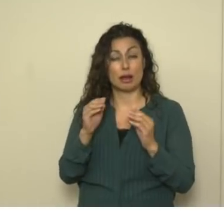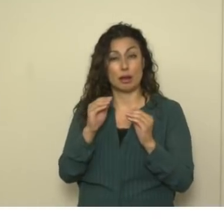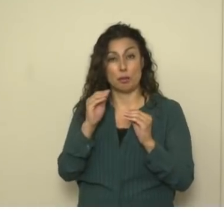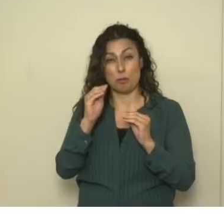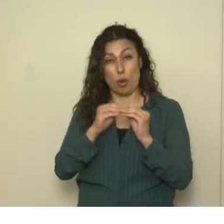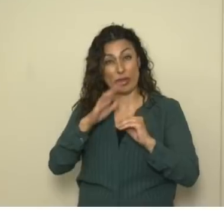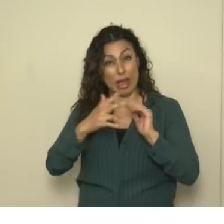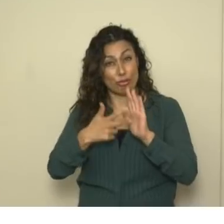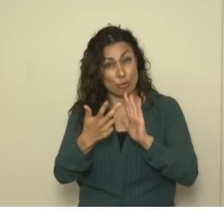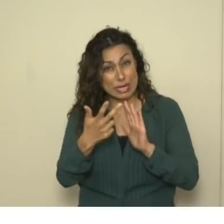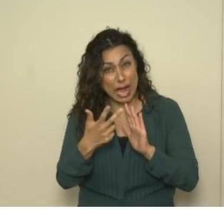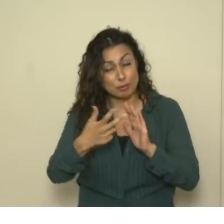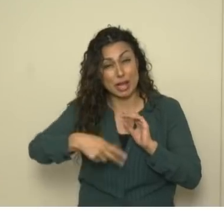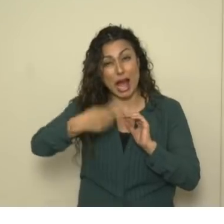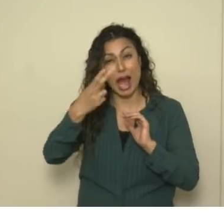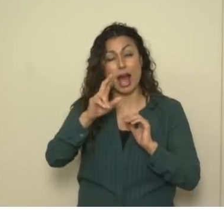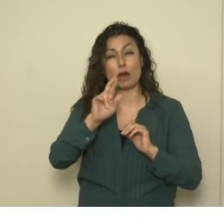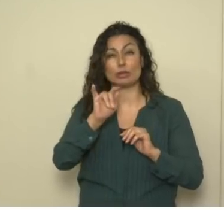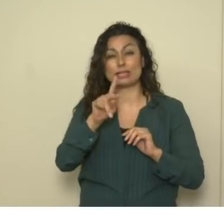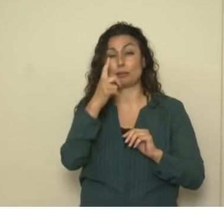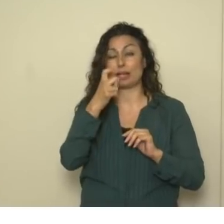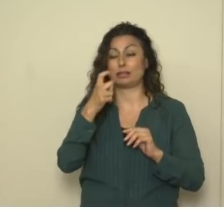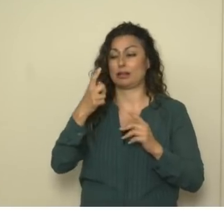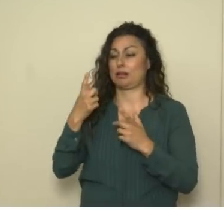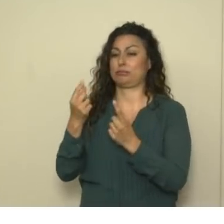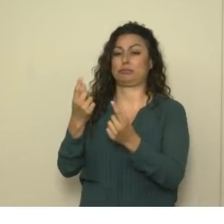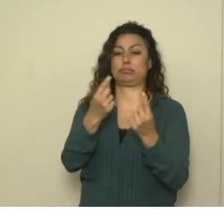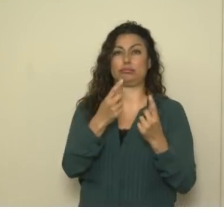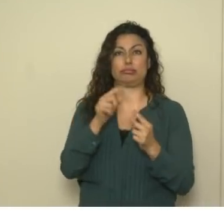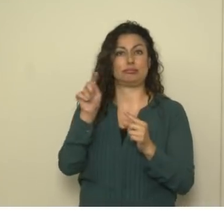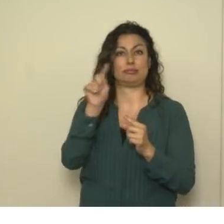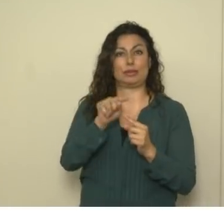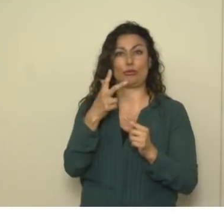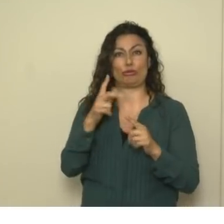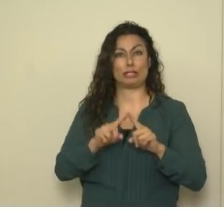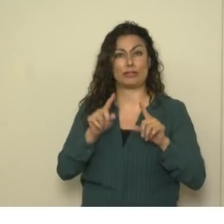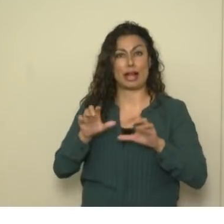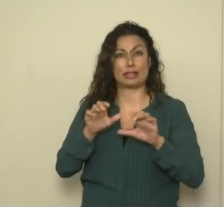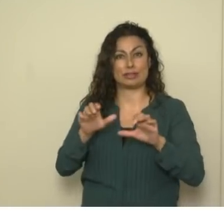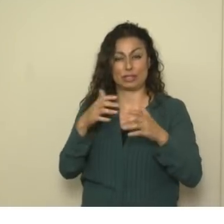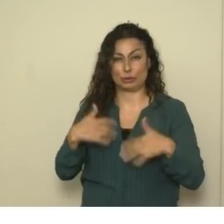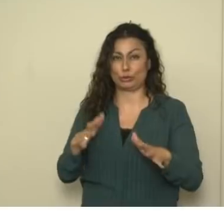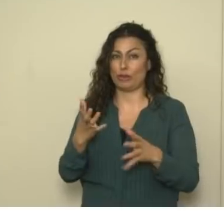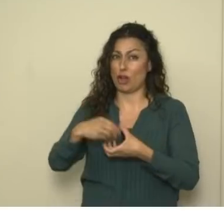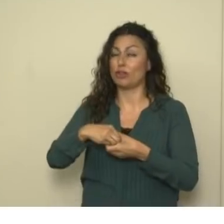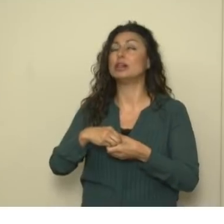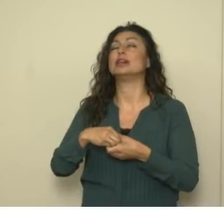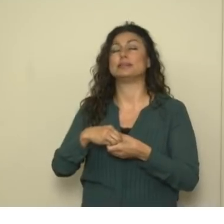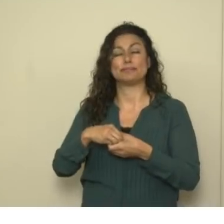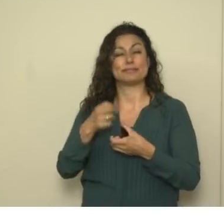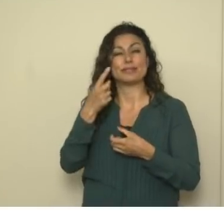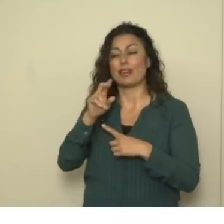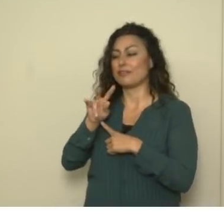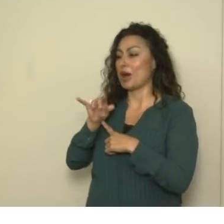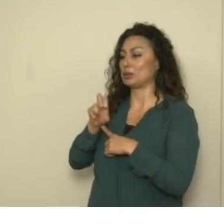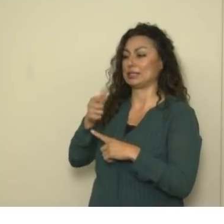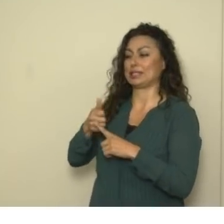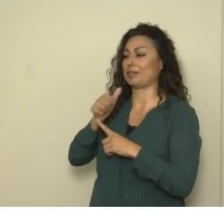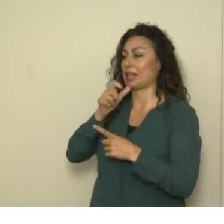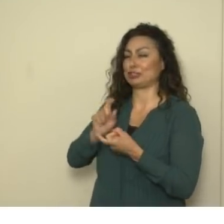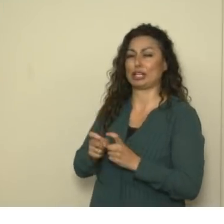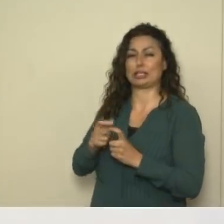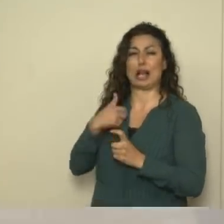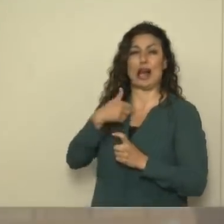high, because you're involved in all 3 of those activities. So really, the virus has not changed. It's just us that are making those